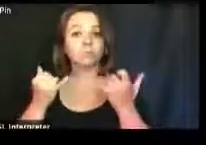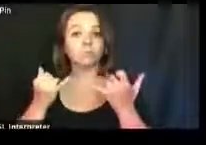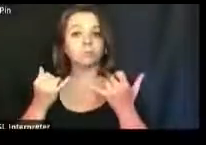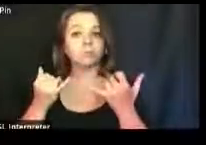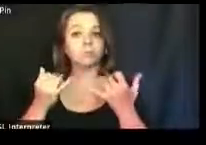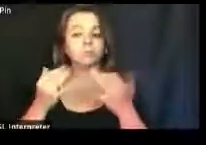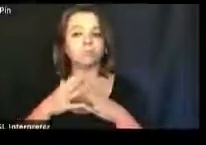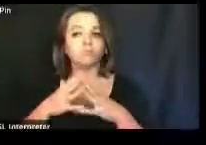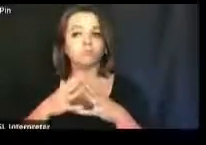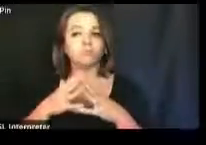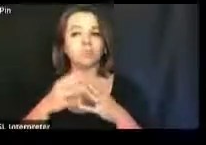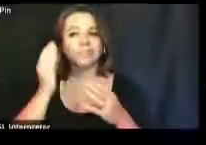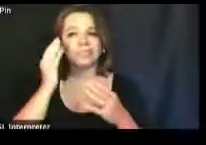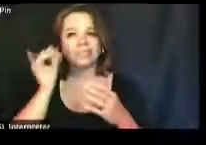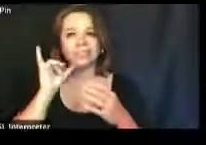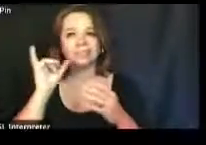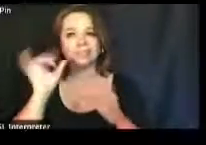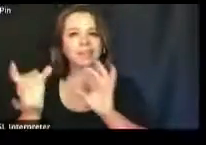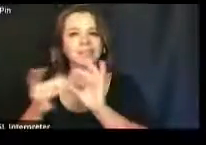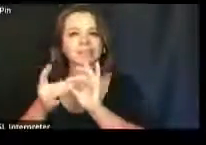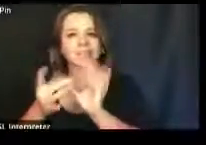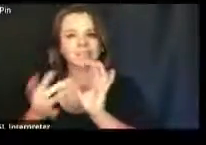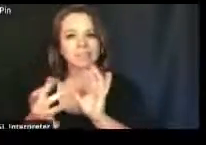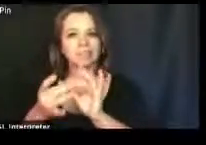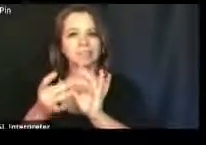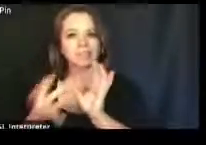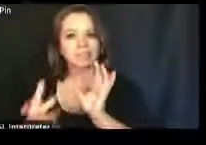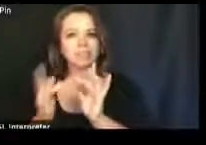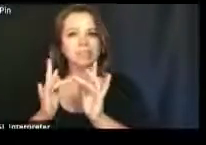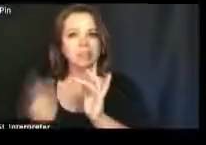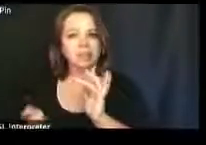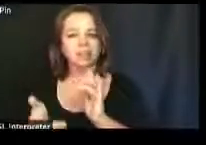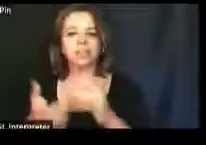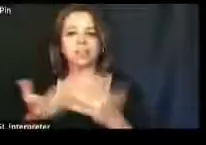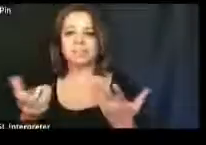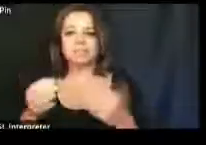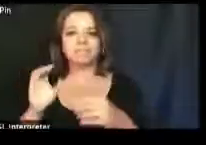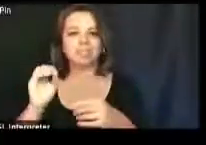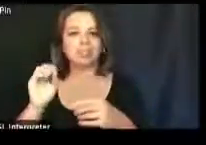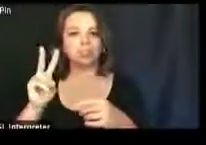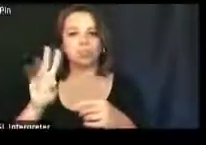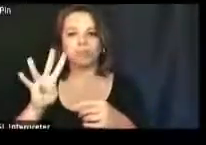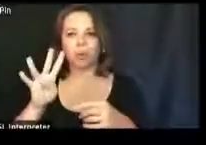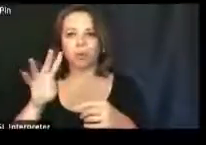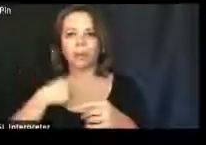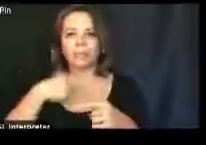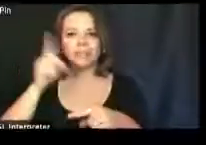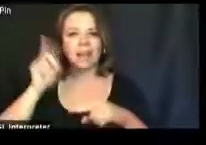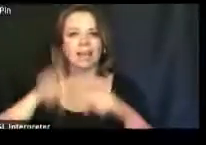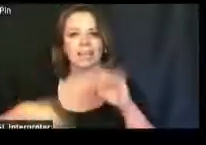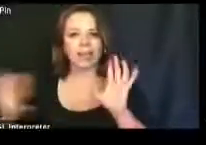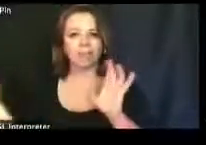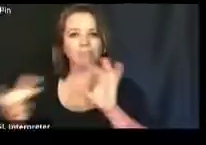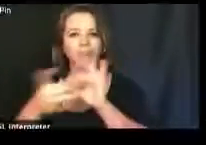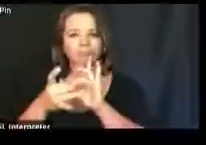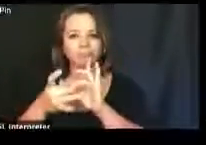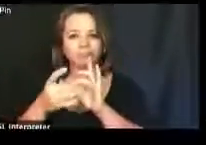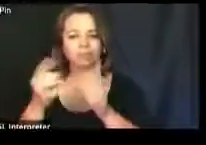There appears to be some connectivity issues, 024. I'm not able to promote you at